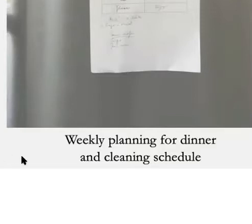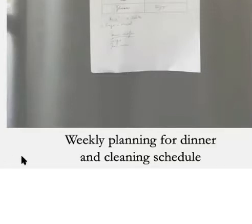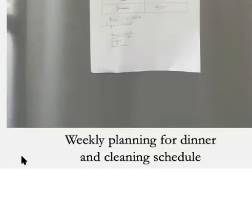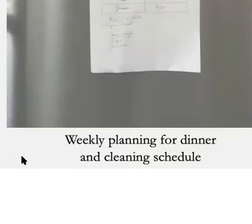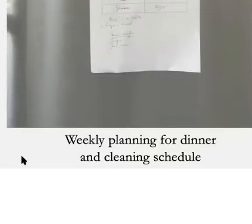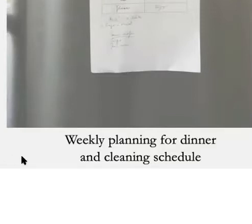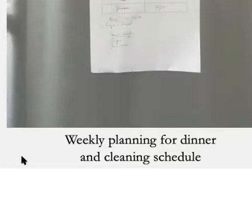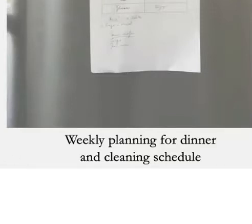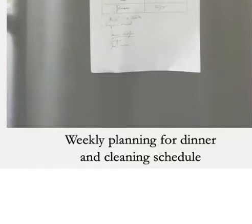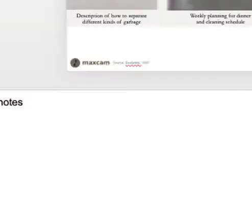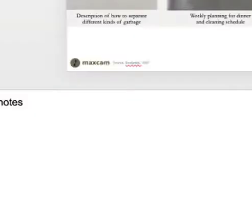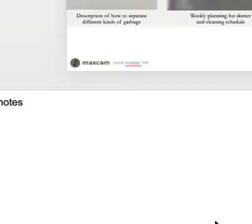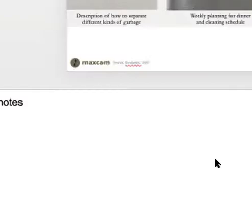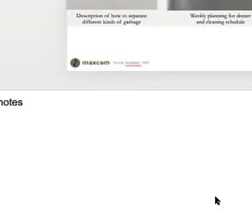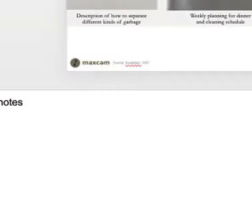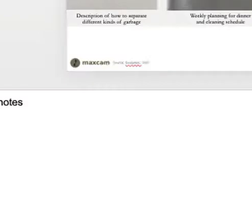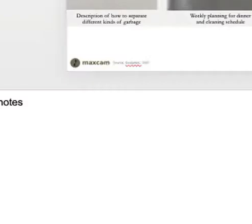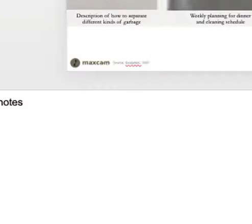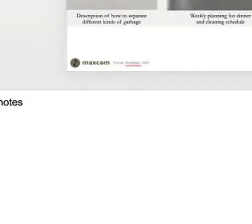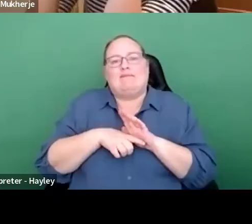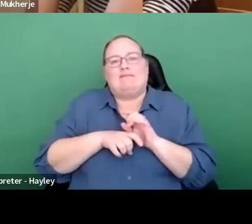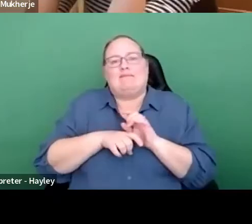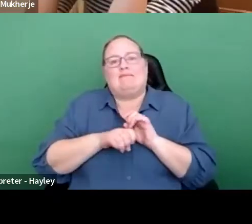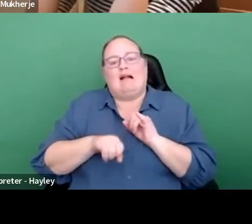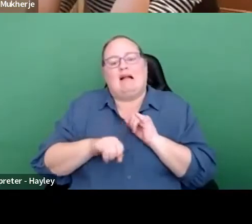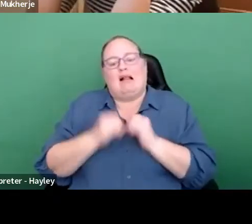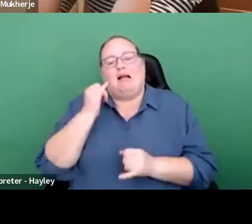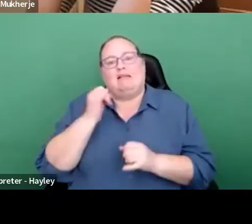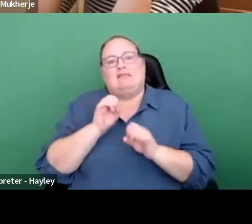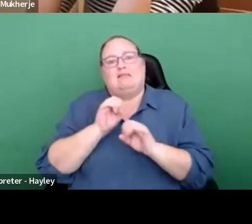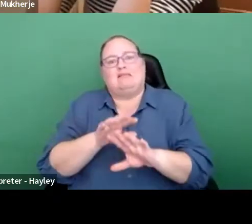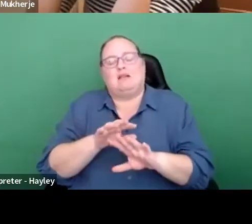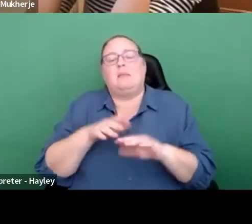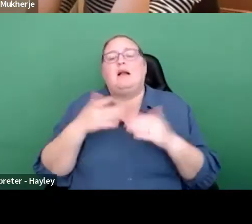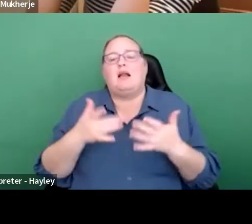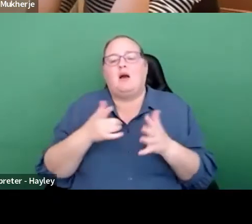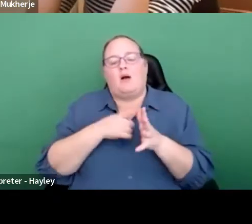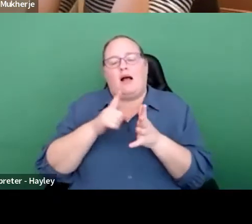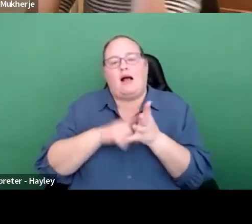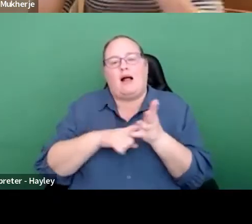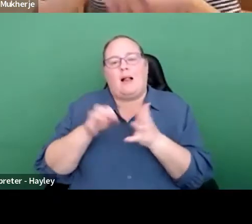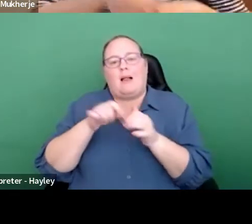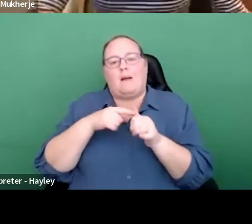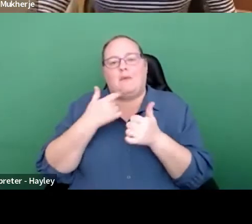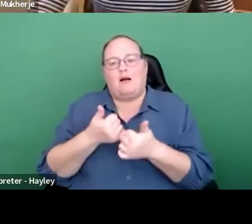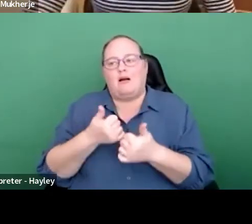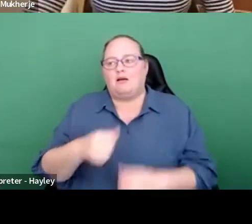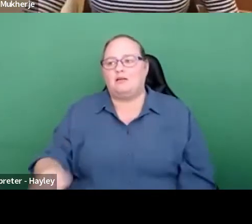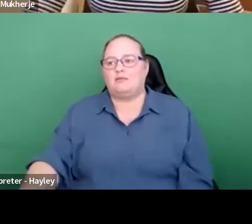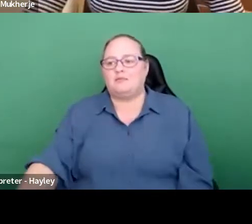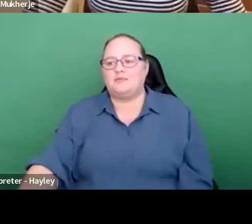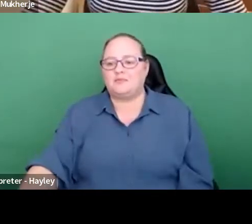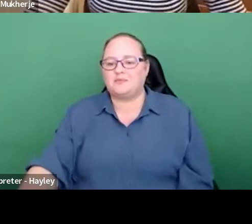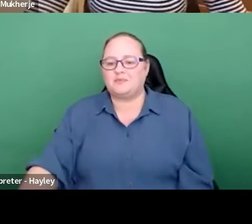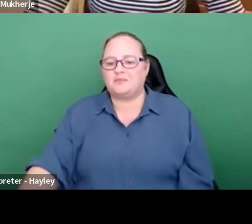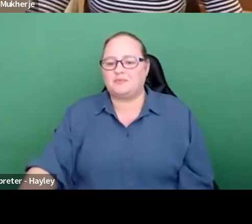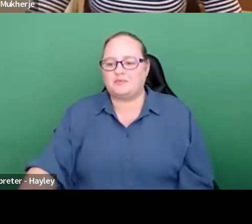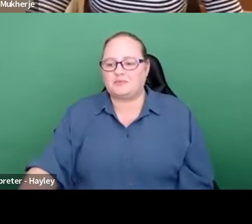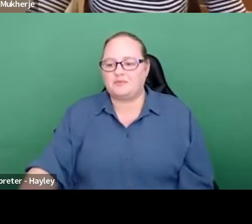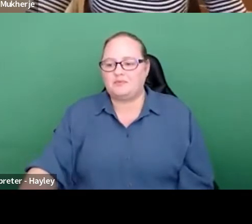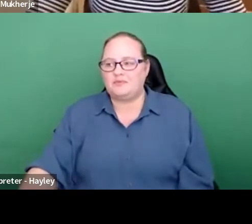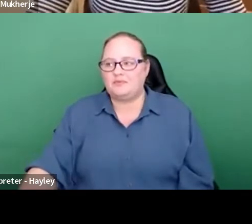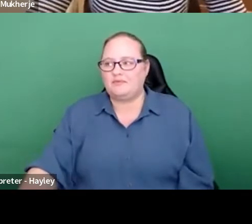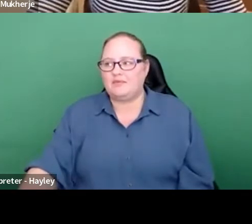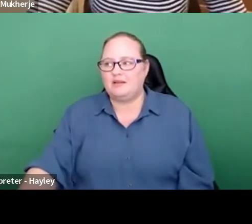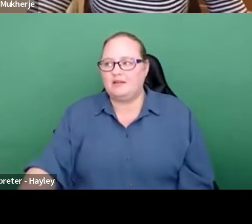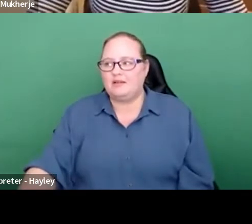to this point in a second, but now handing back to Alpa. Actually, this is the perfect place to hand over to